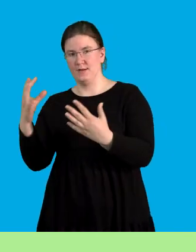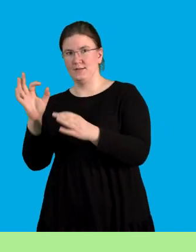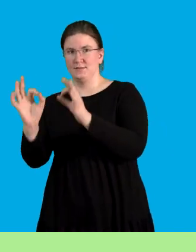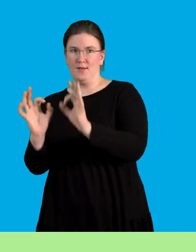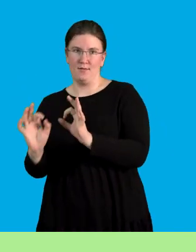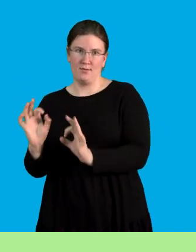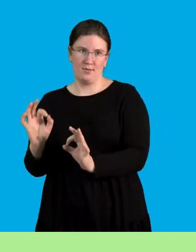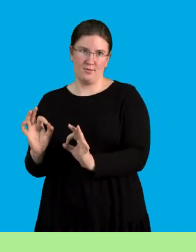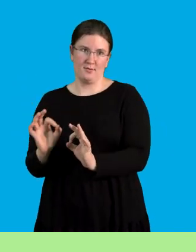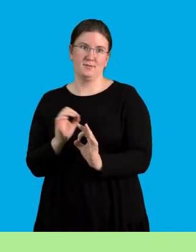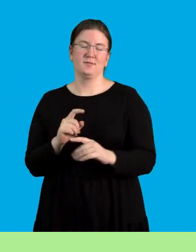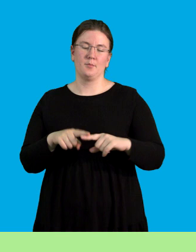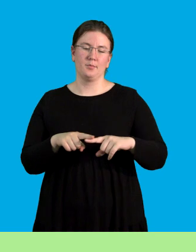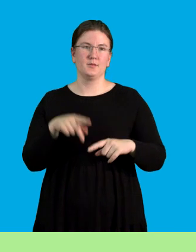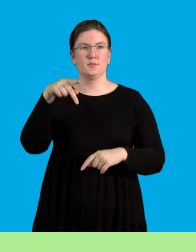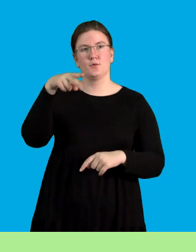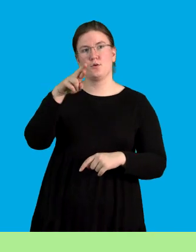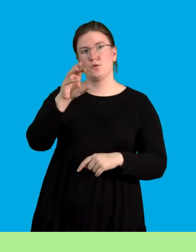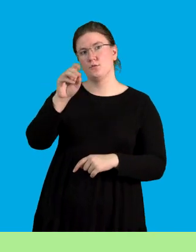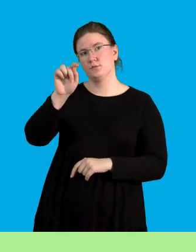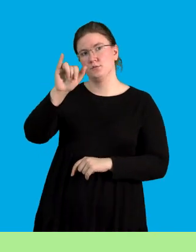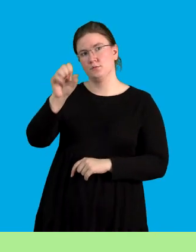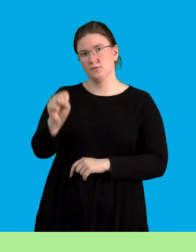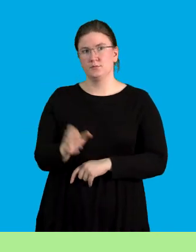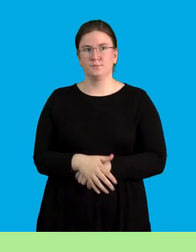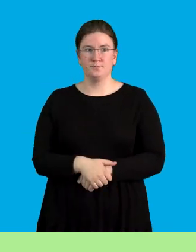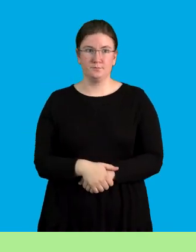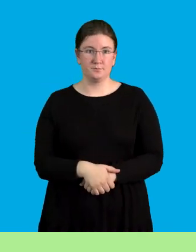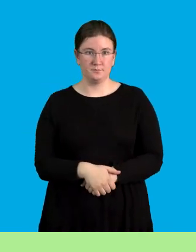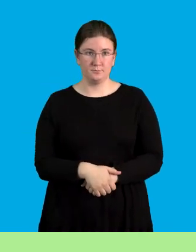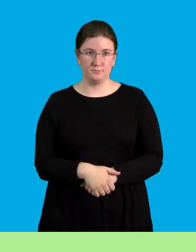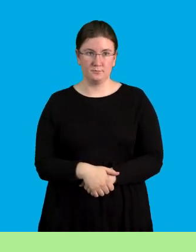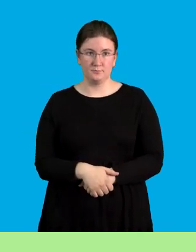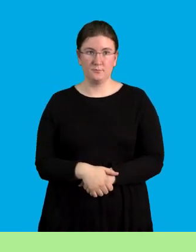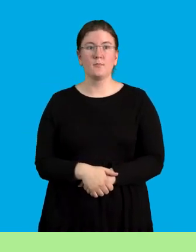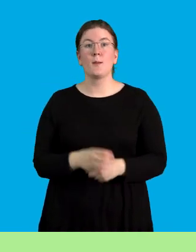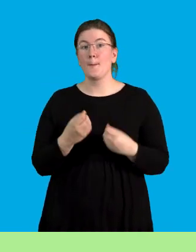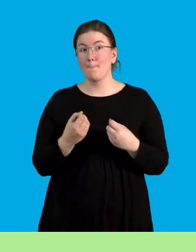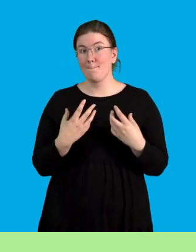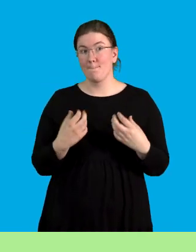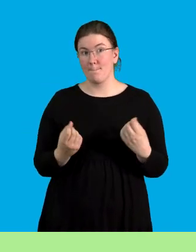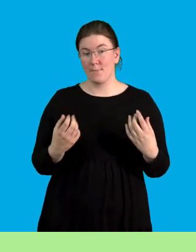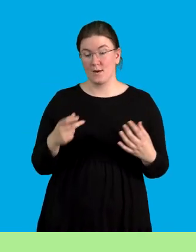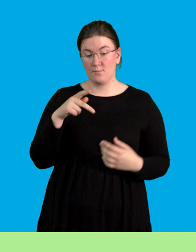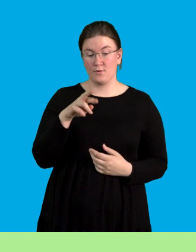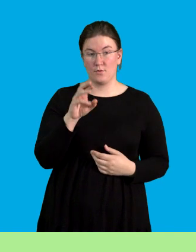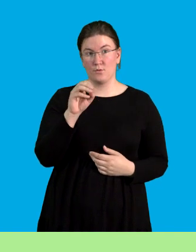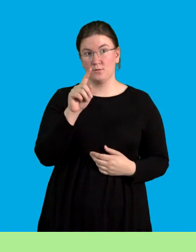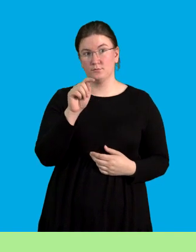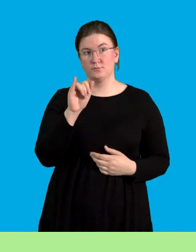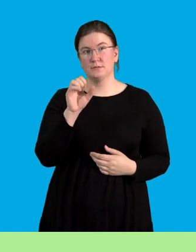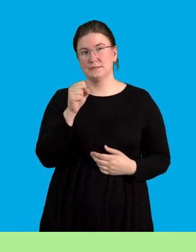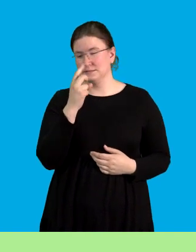some protists can have more than one cell. Many protists are